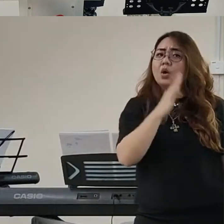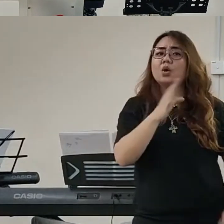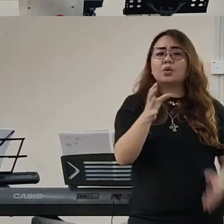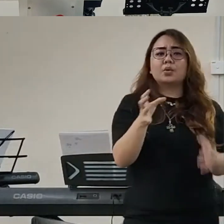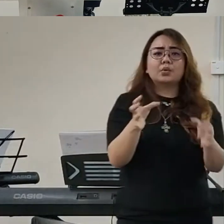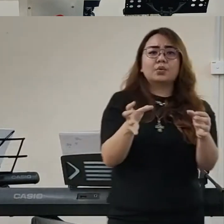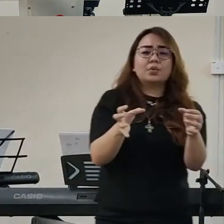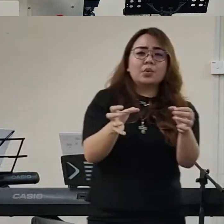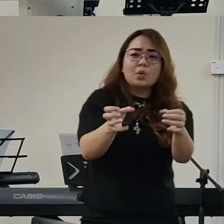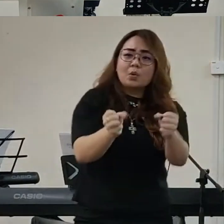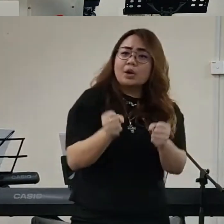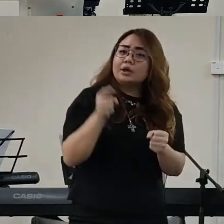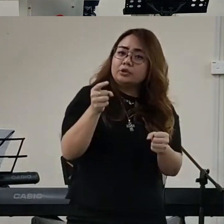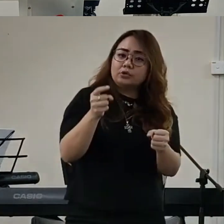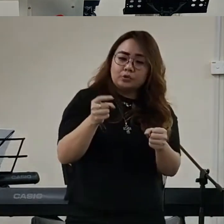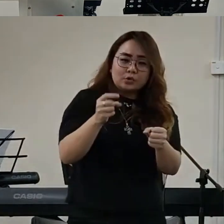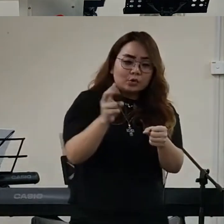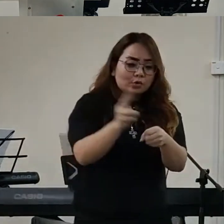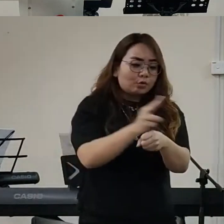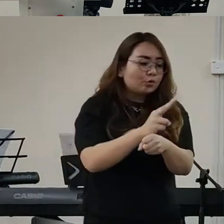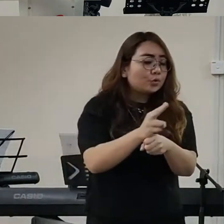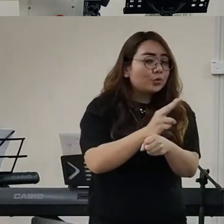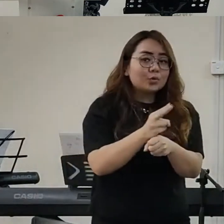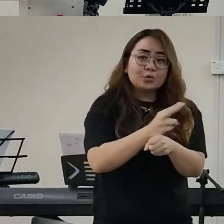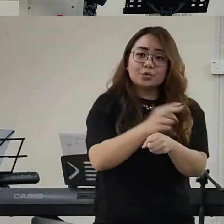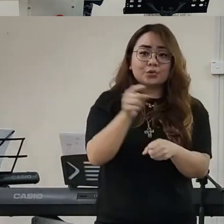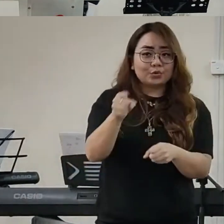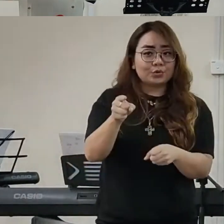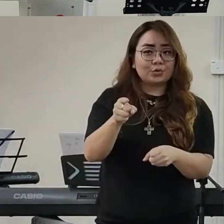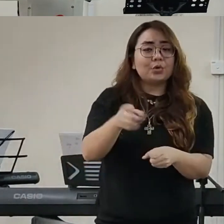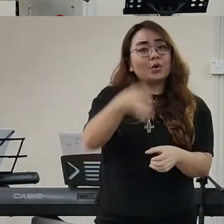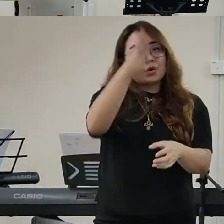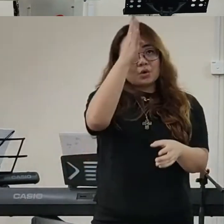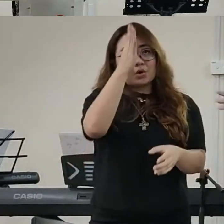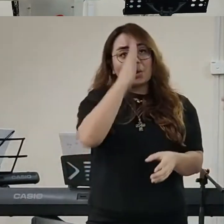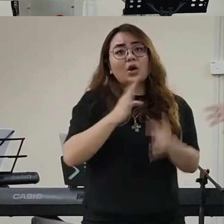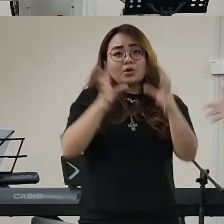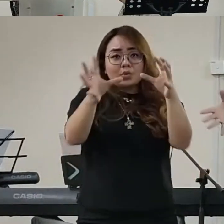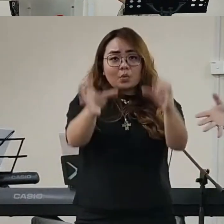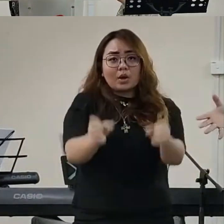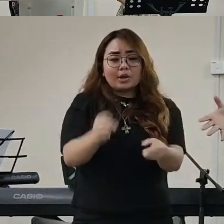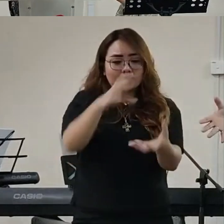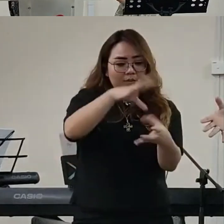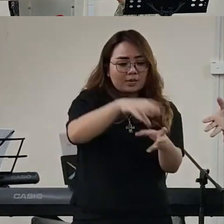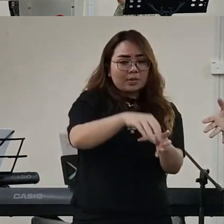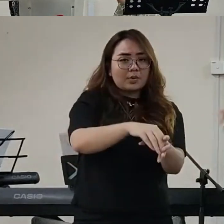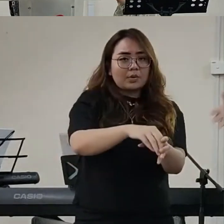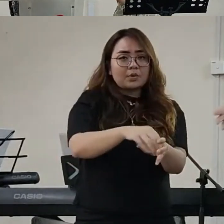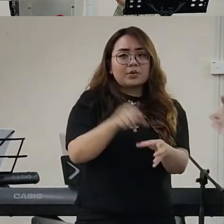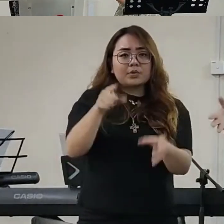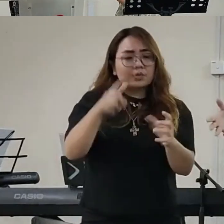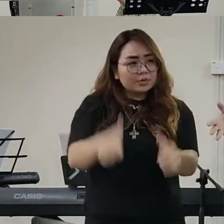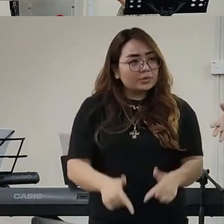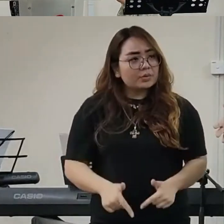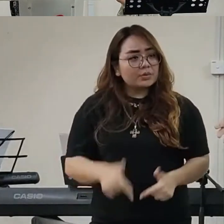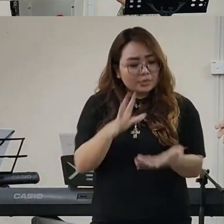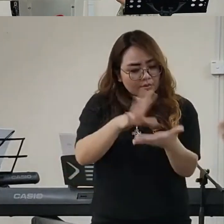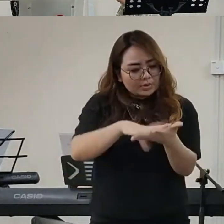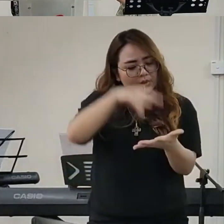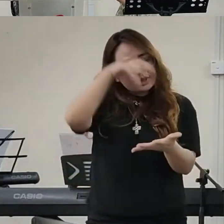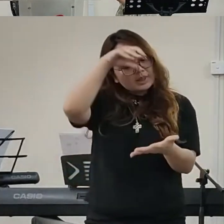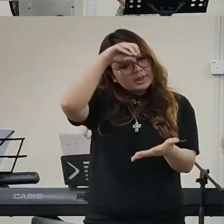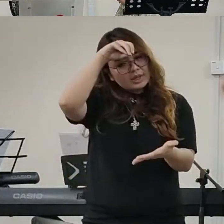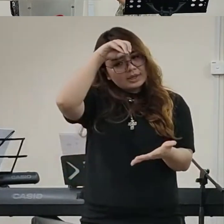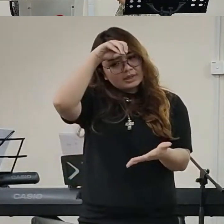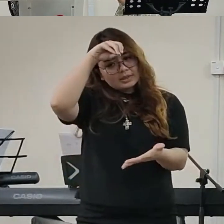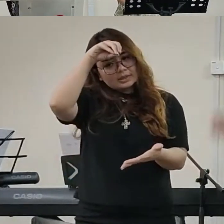that experience. Are you listening? It's not just God purposely put this handicapped person in your under your shepherding ministry.